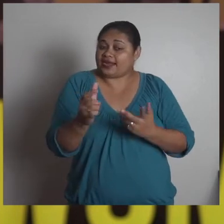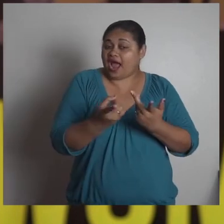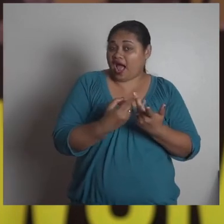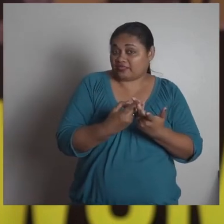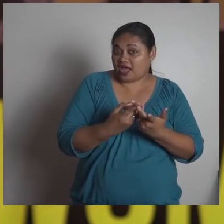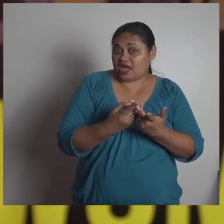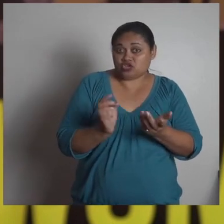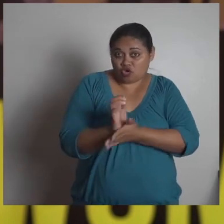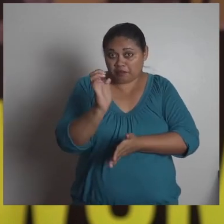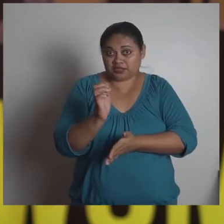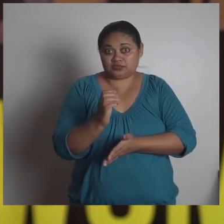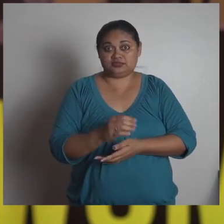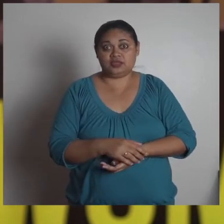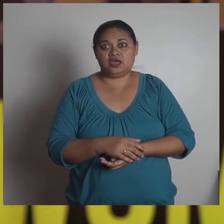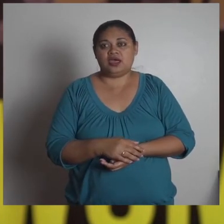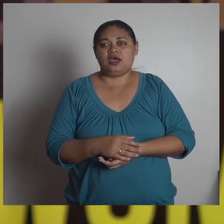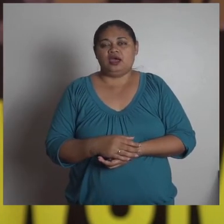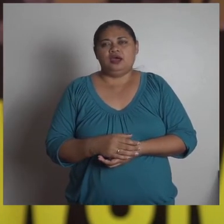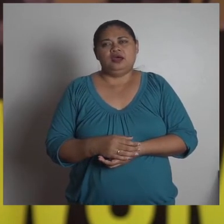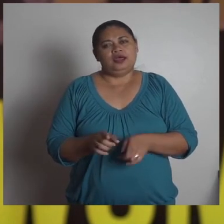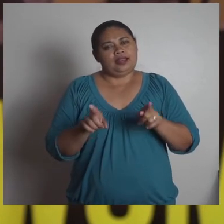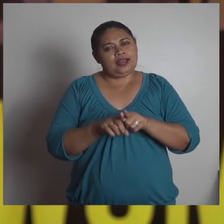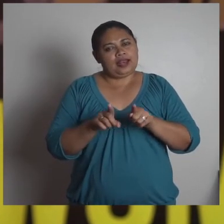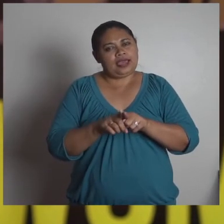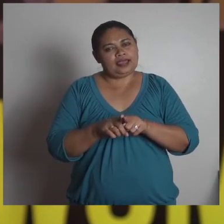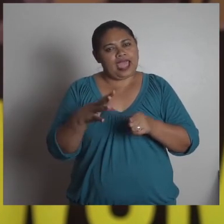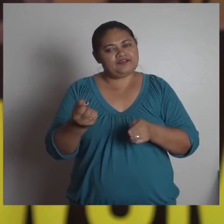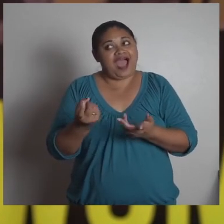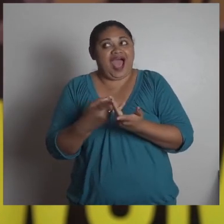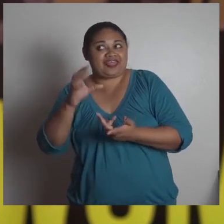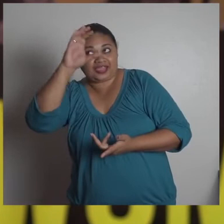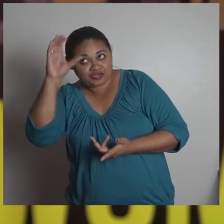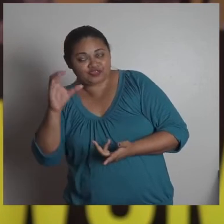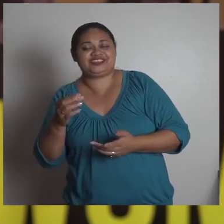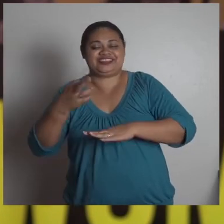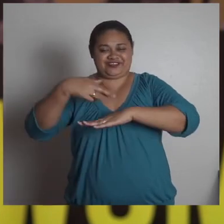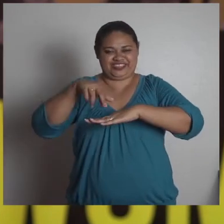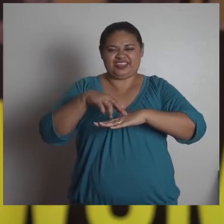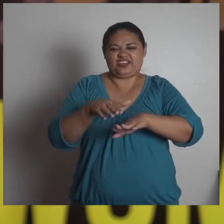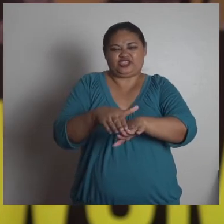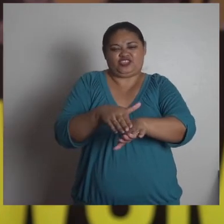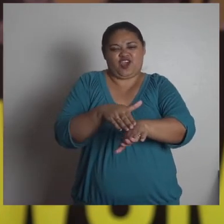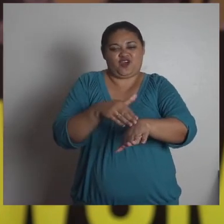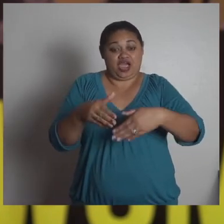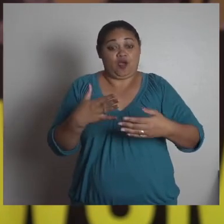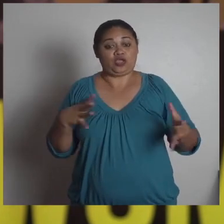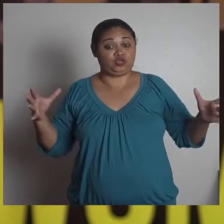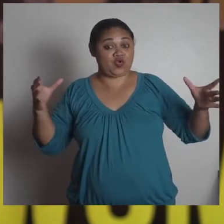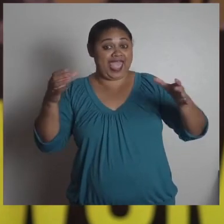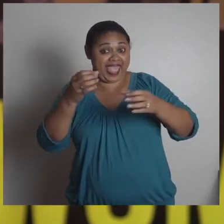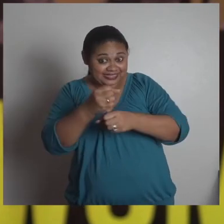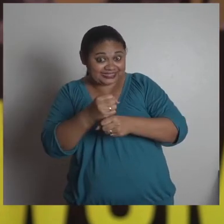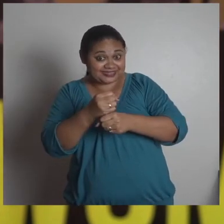So I'd love to hear of any other economic justice proposals that are going forward in different countries around the region.